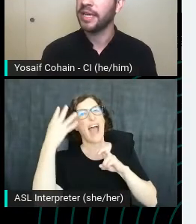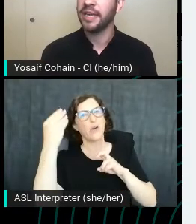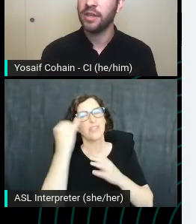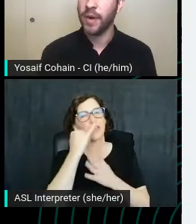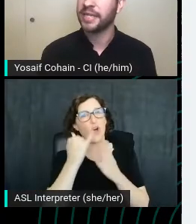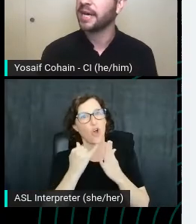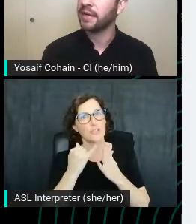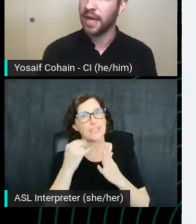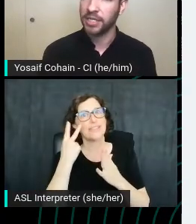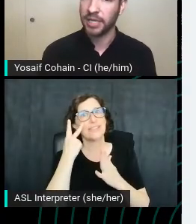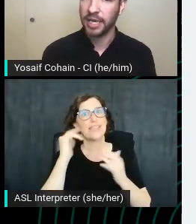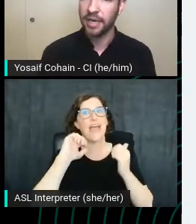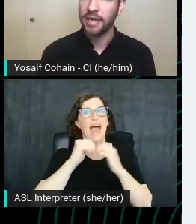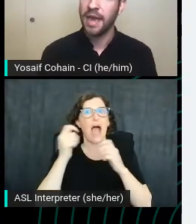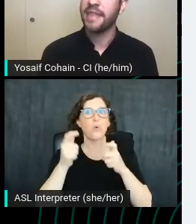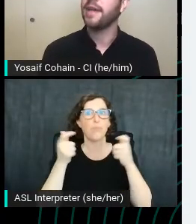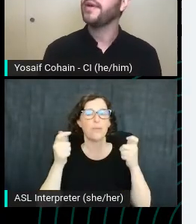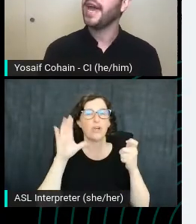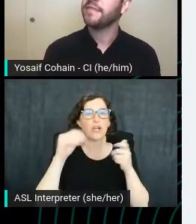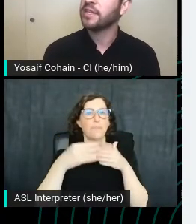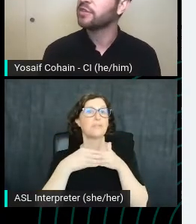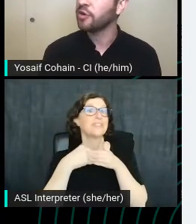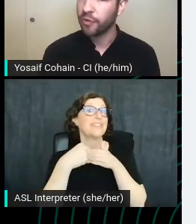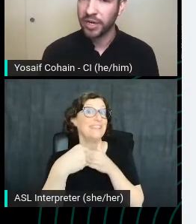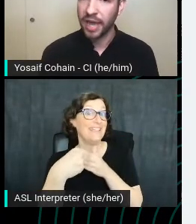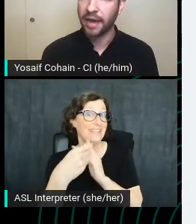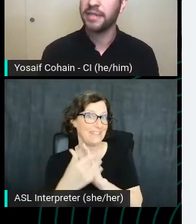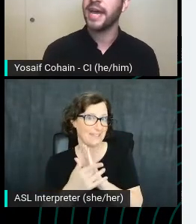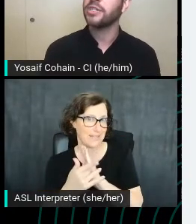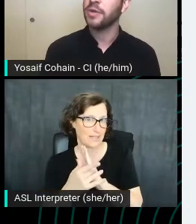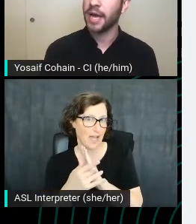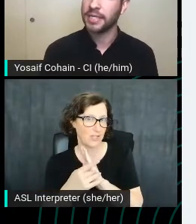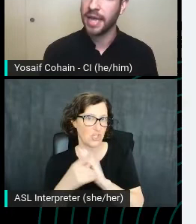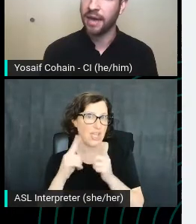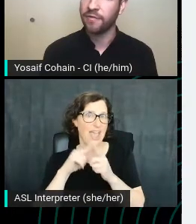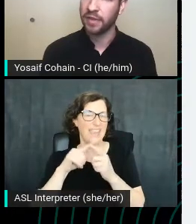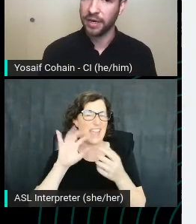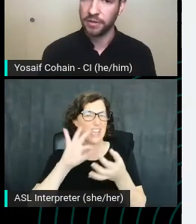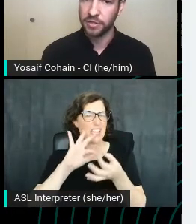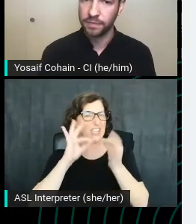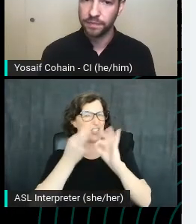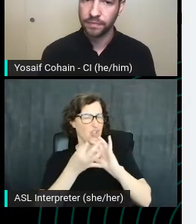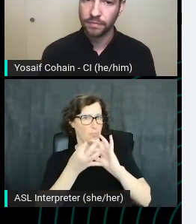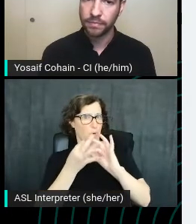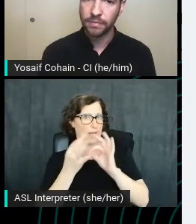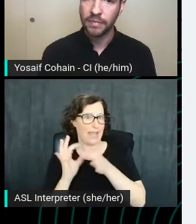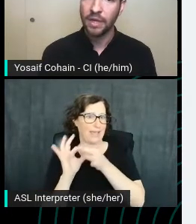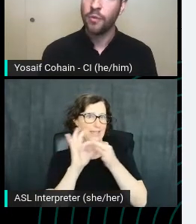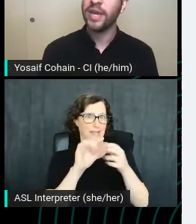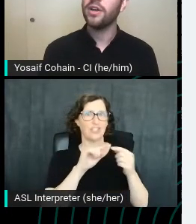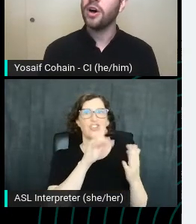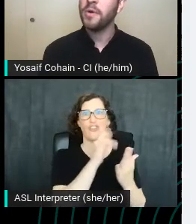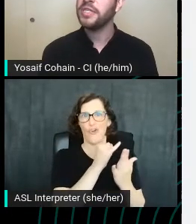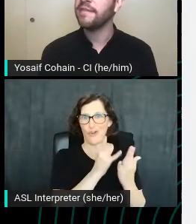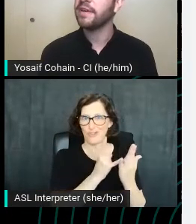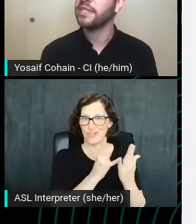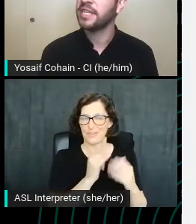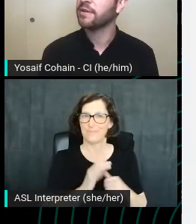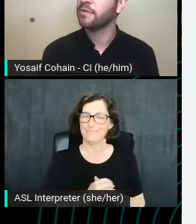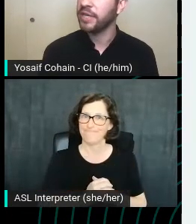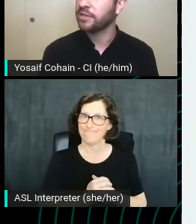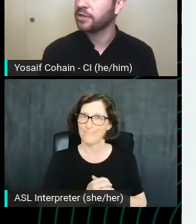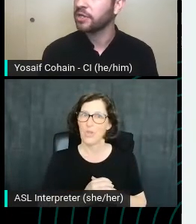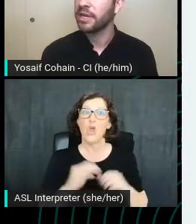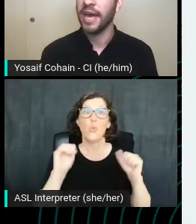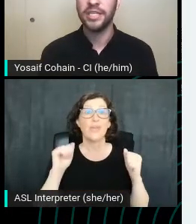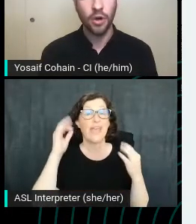are leading the way technologically, and then we have to interpret and contextualize that for the arts. We can almost even consider